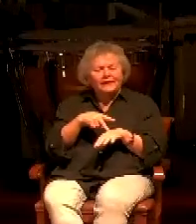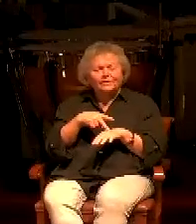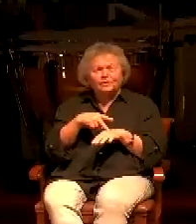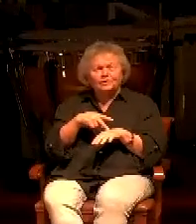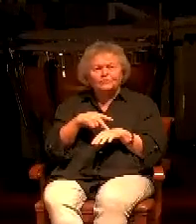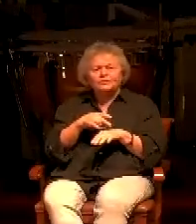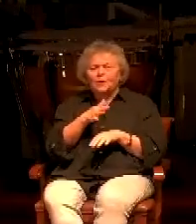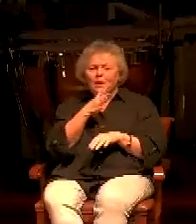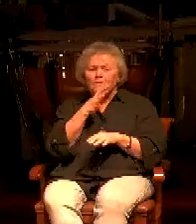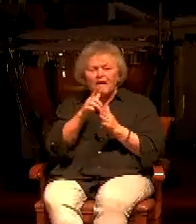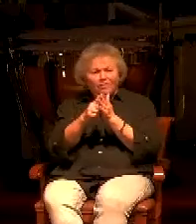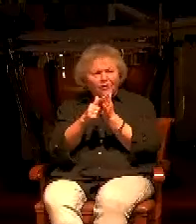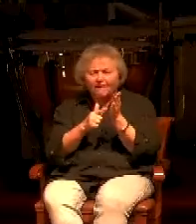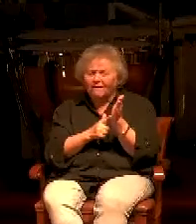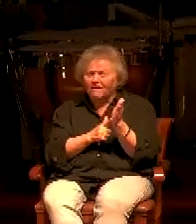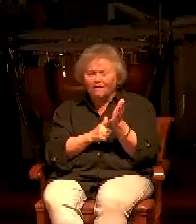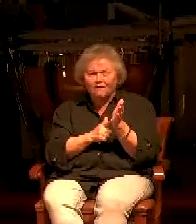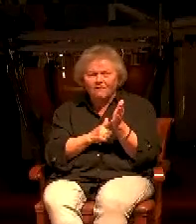Some of you will get that on the way home.